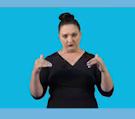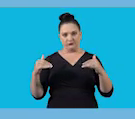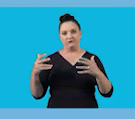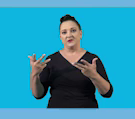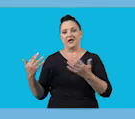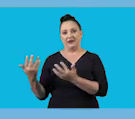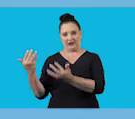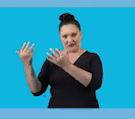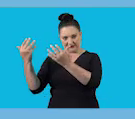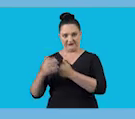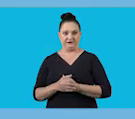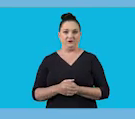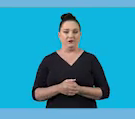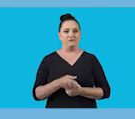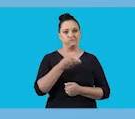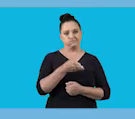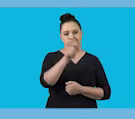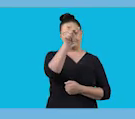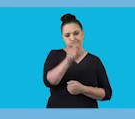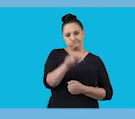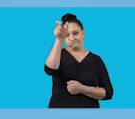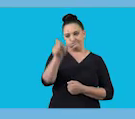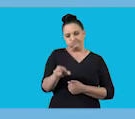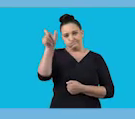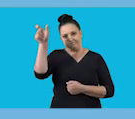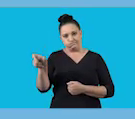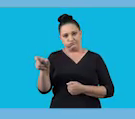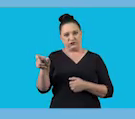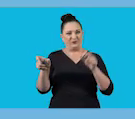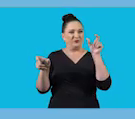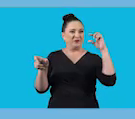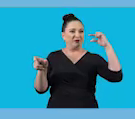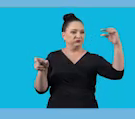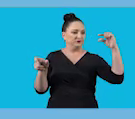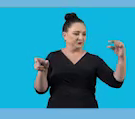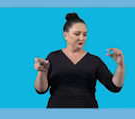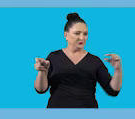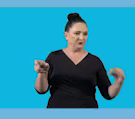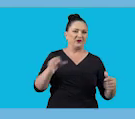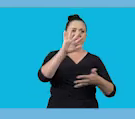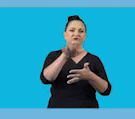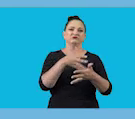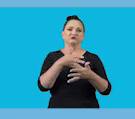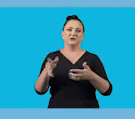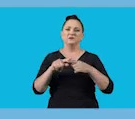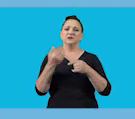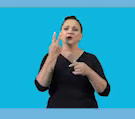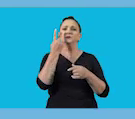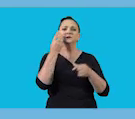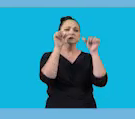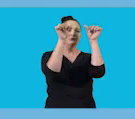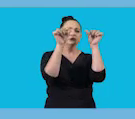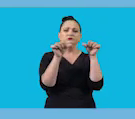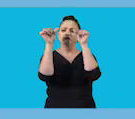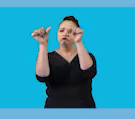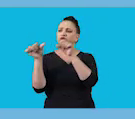and gas. So we have a solid, a liquid, and a gas. And we have particles that are arranged in a certain way, in a certain pattern for all